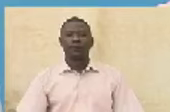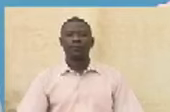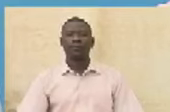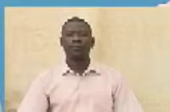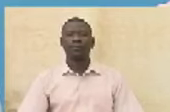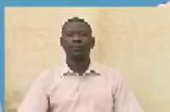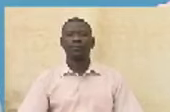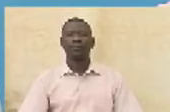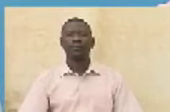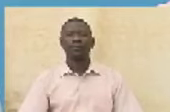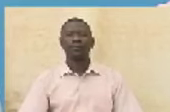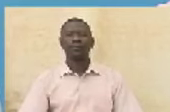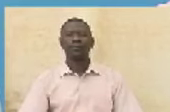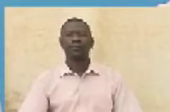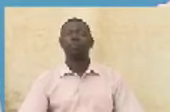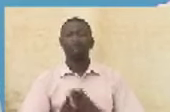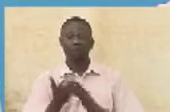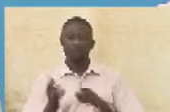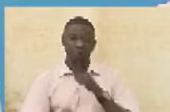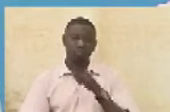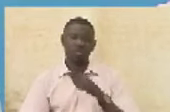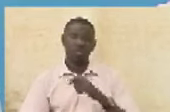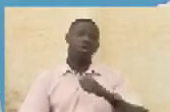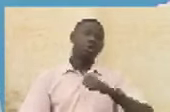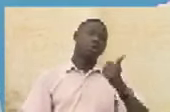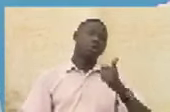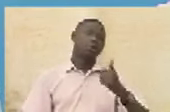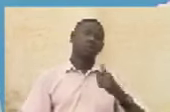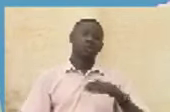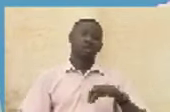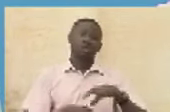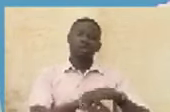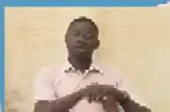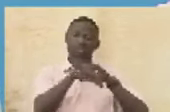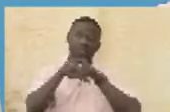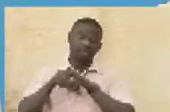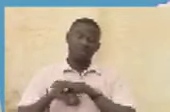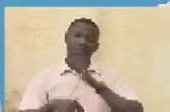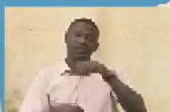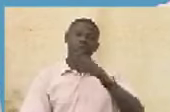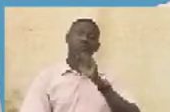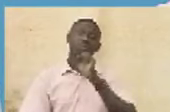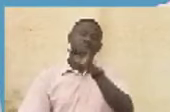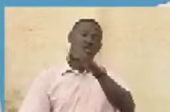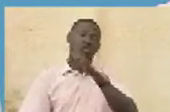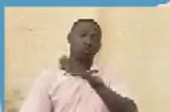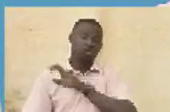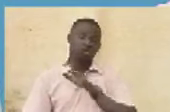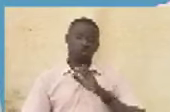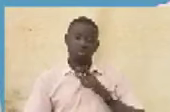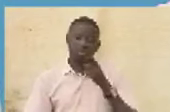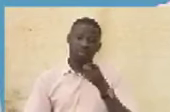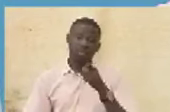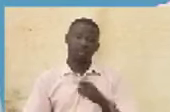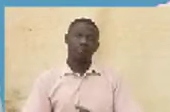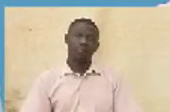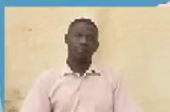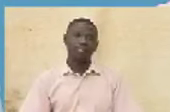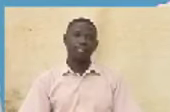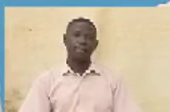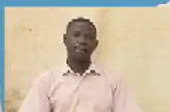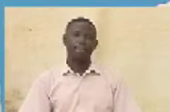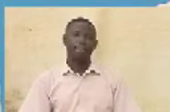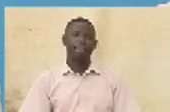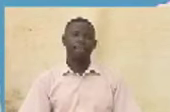Apart from you, was anyone else taken from your compound? Ning abote itala fo mo koten do bondi la korda kono lebang ka samba